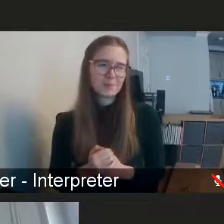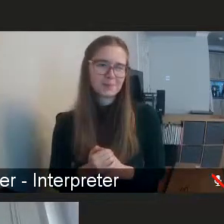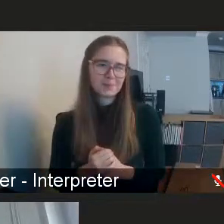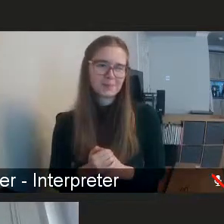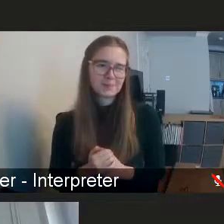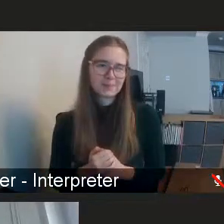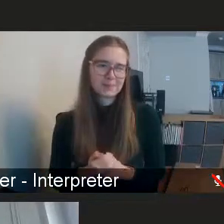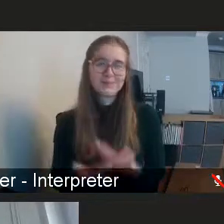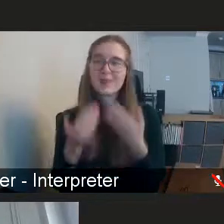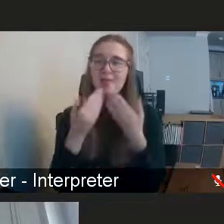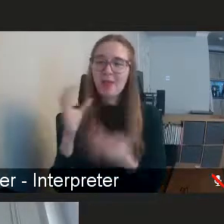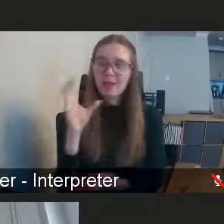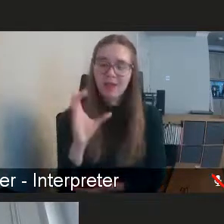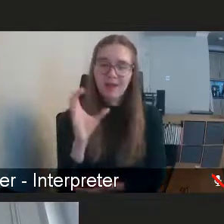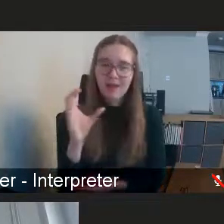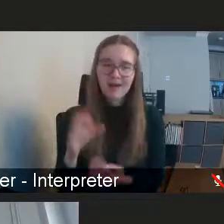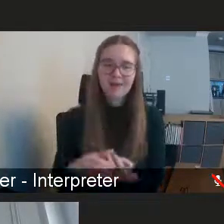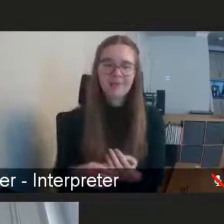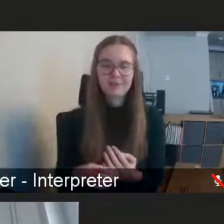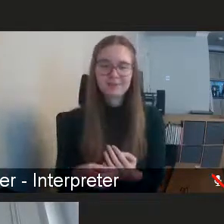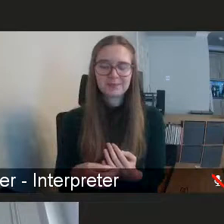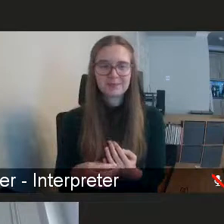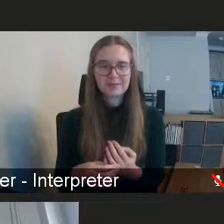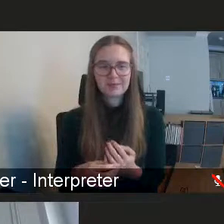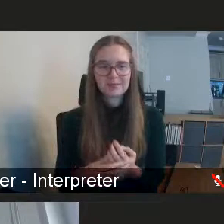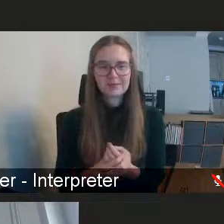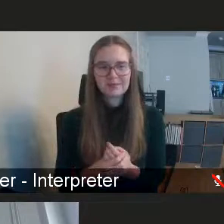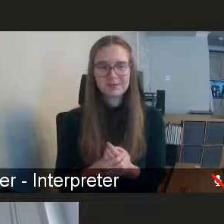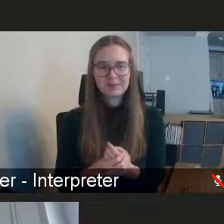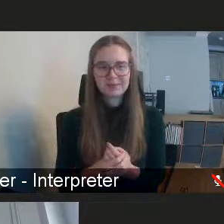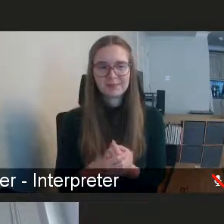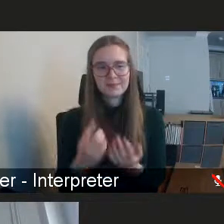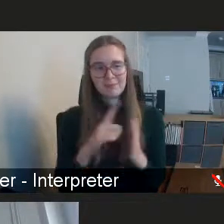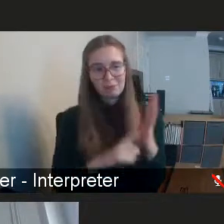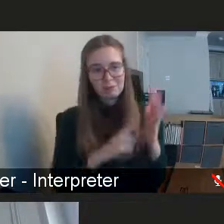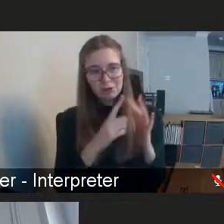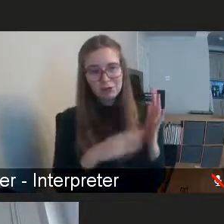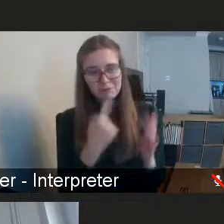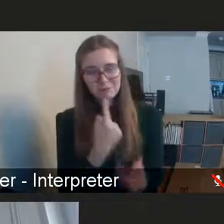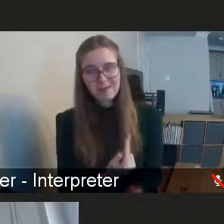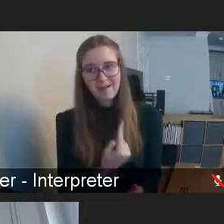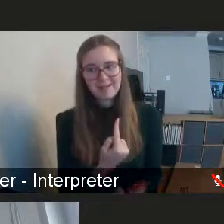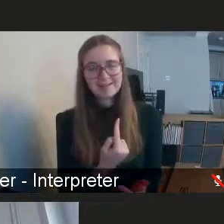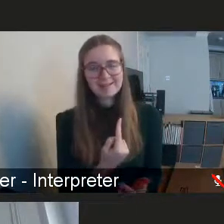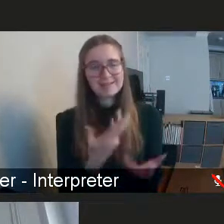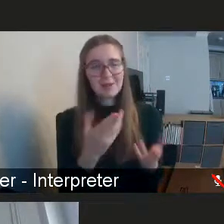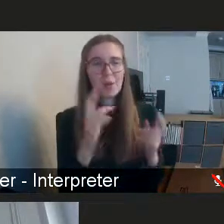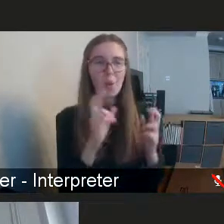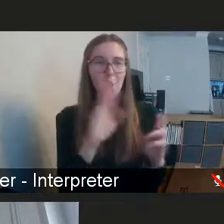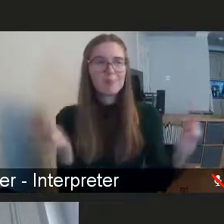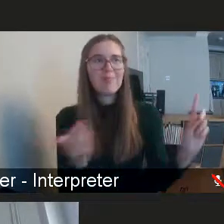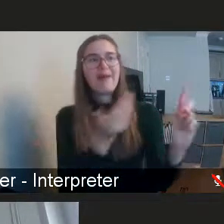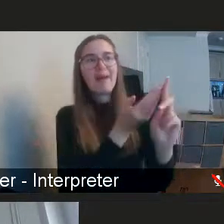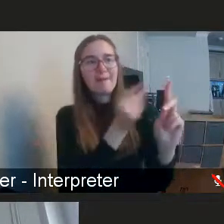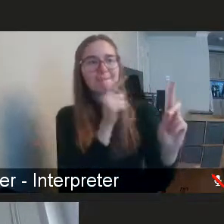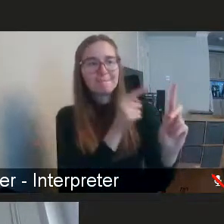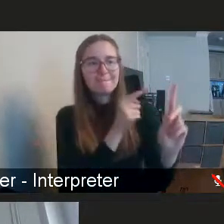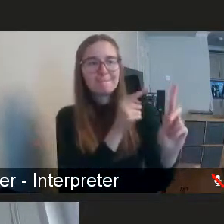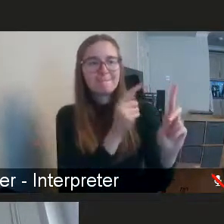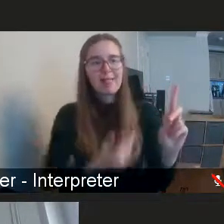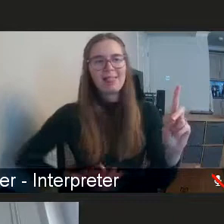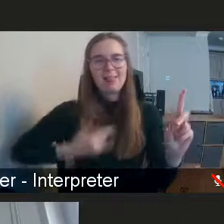Thank you, Claire, for that. And as Jim said, that hopefully what we are aiming for is life